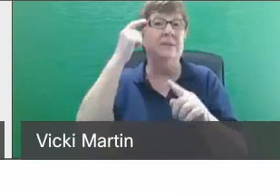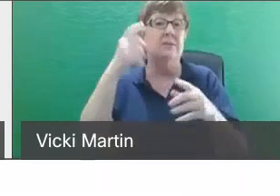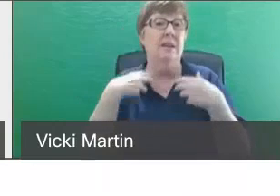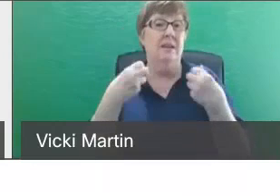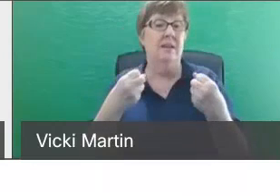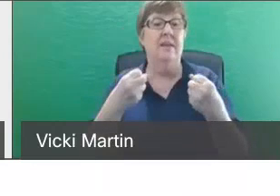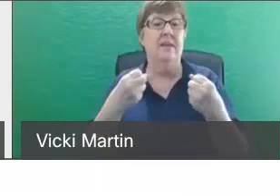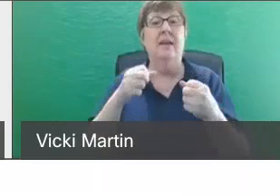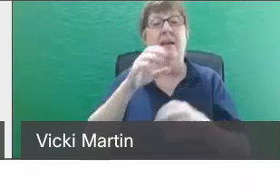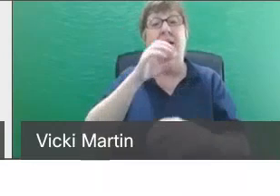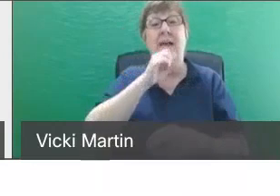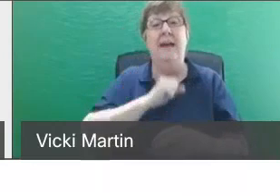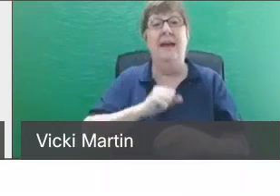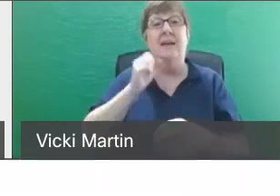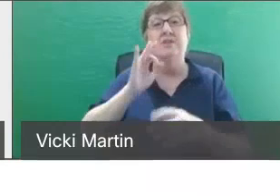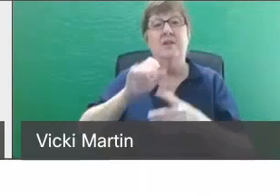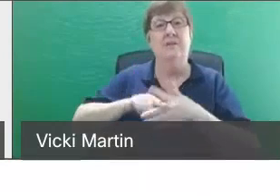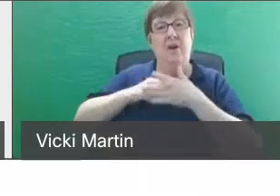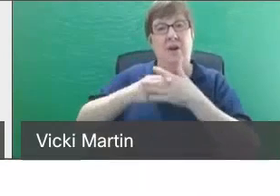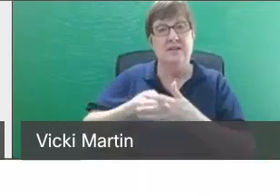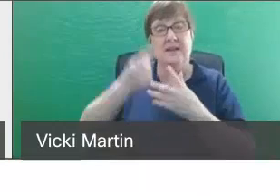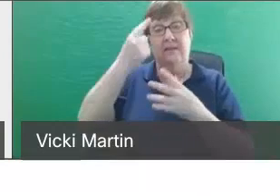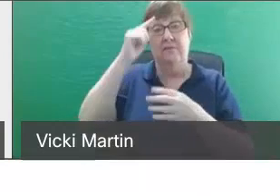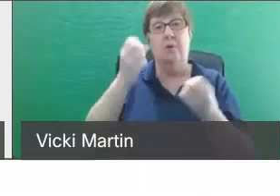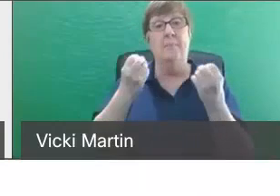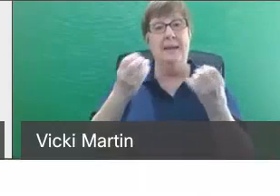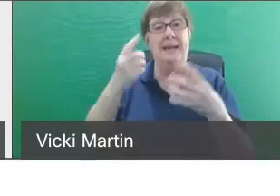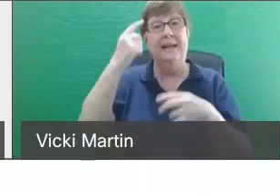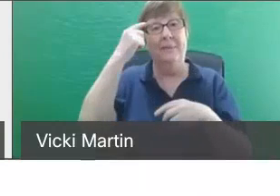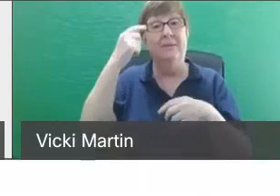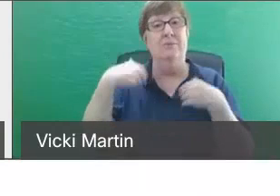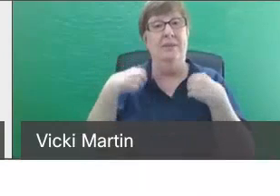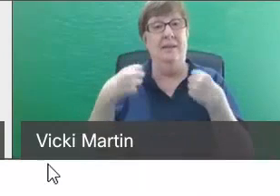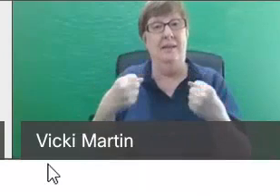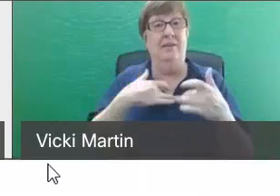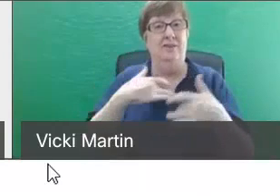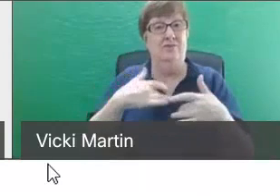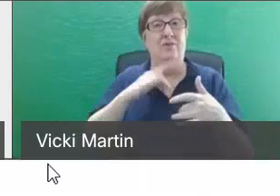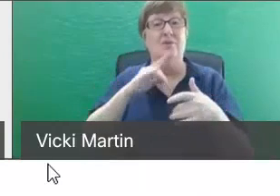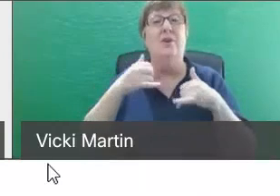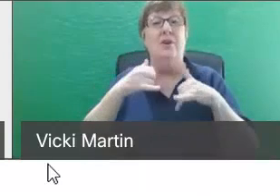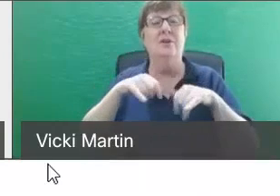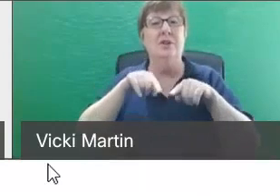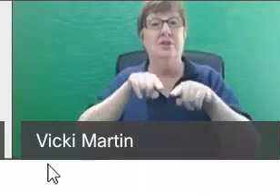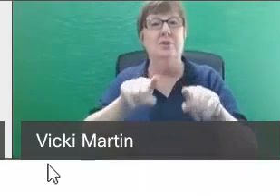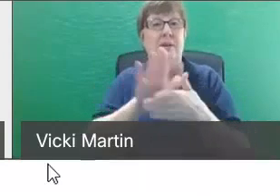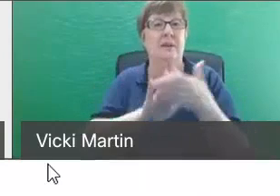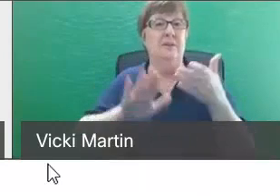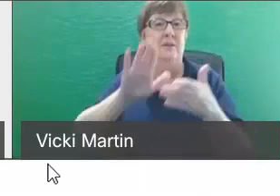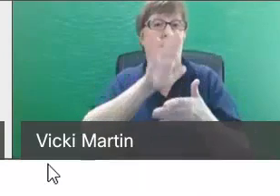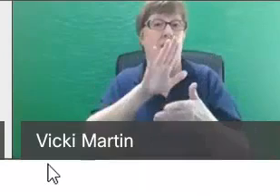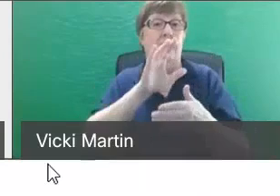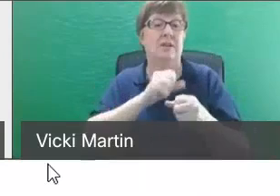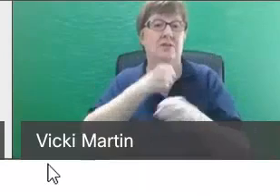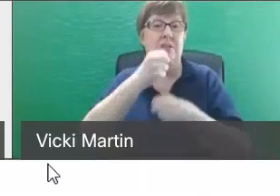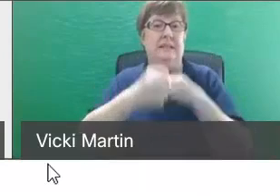onset for many mental health concerns is during the college age years. Mental health is a strong predictor of